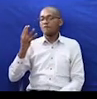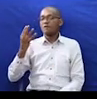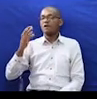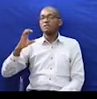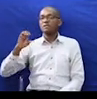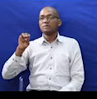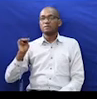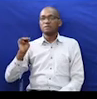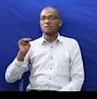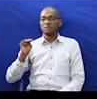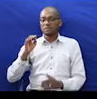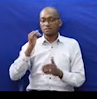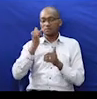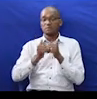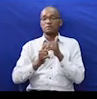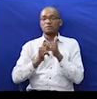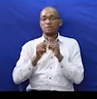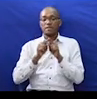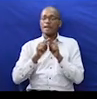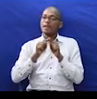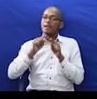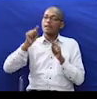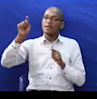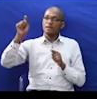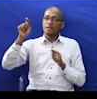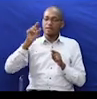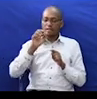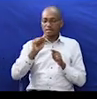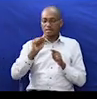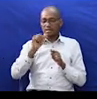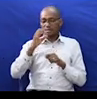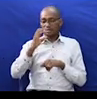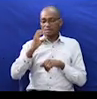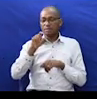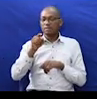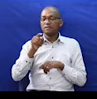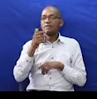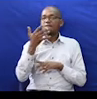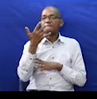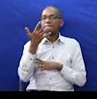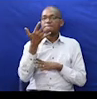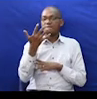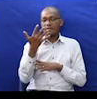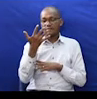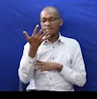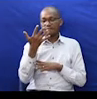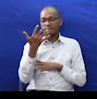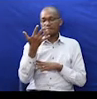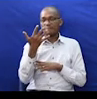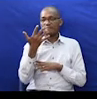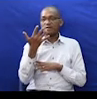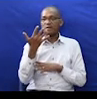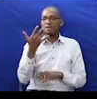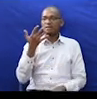And the longest one, SC, is equal to 5 centimeter.